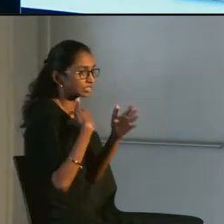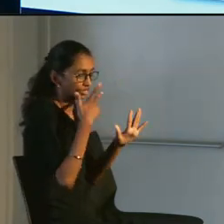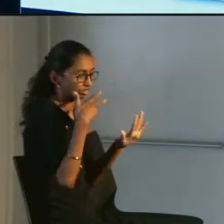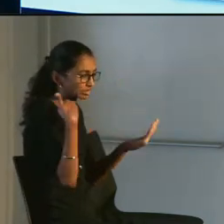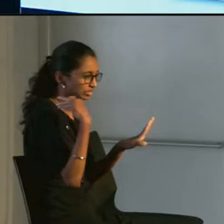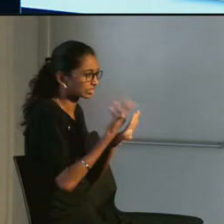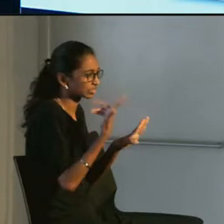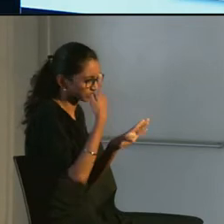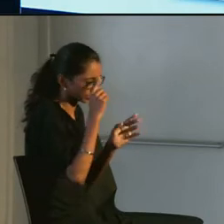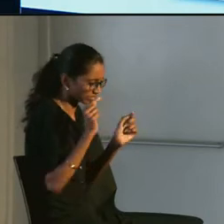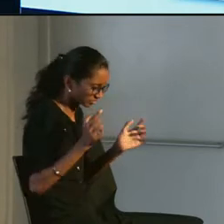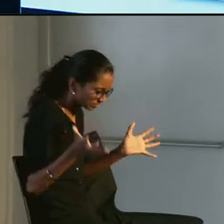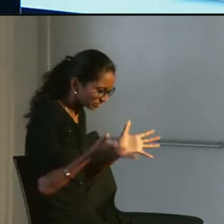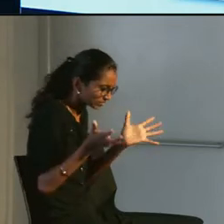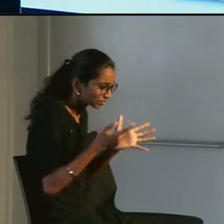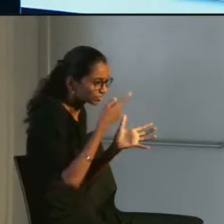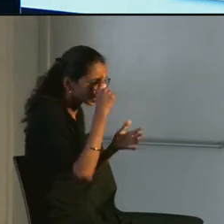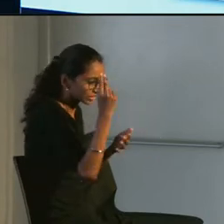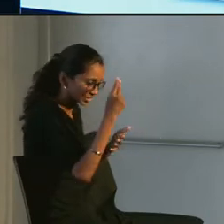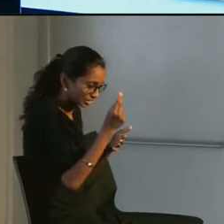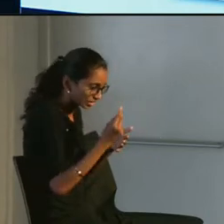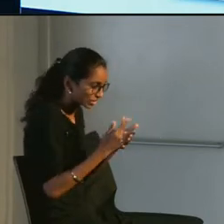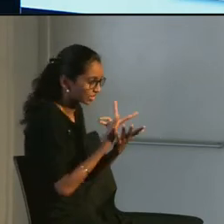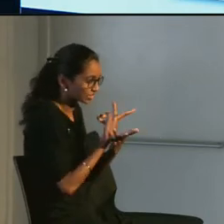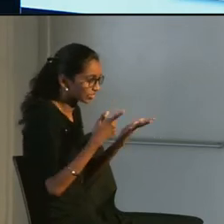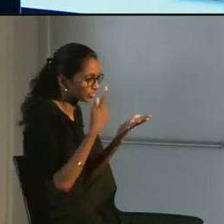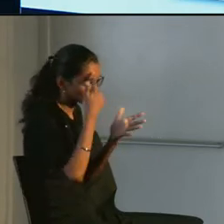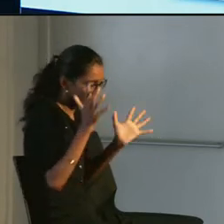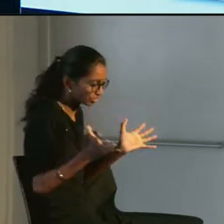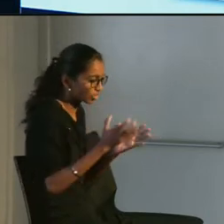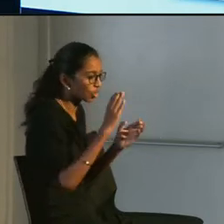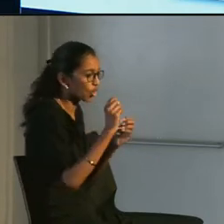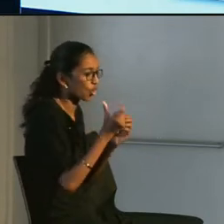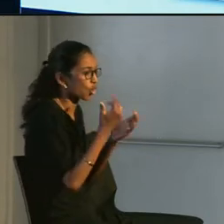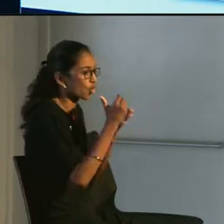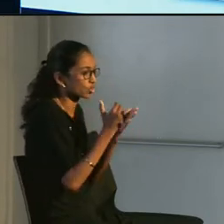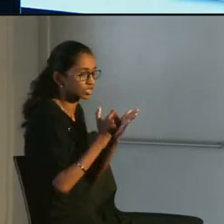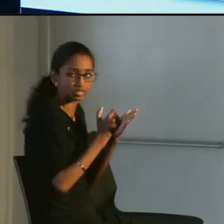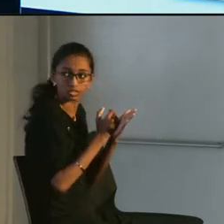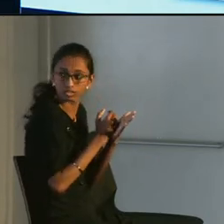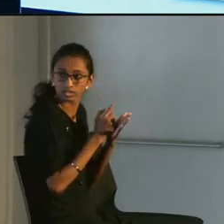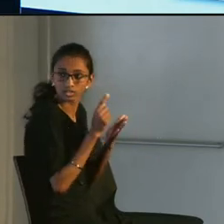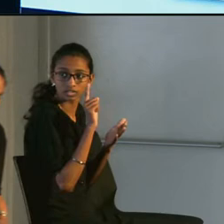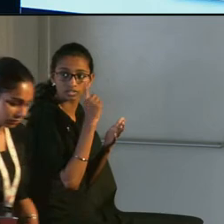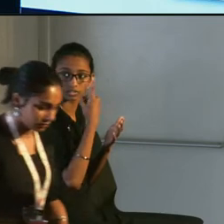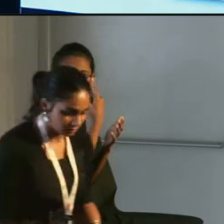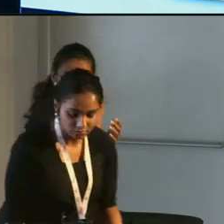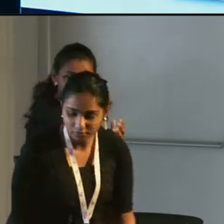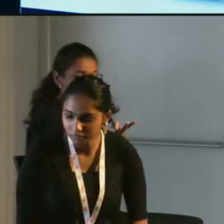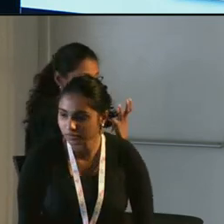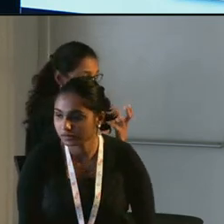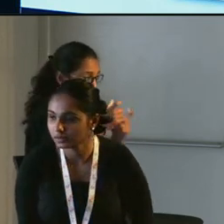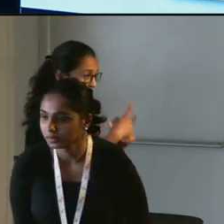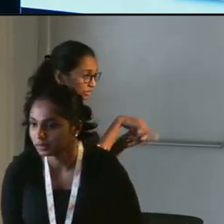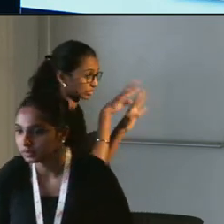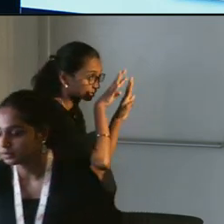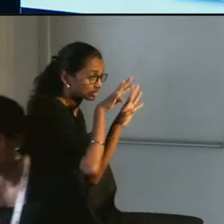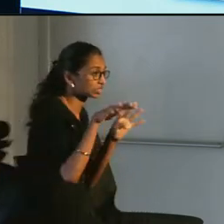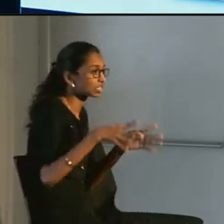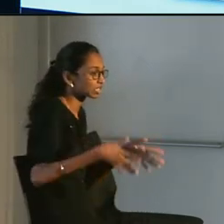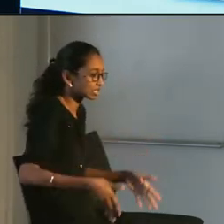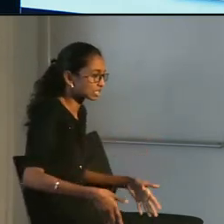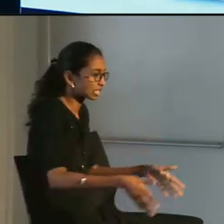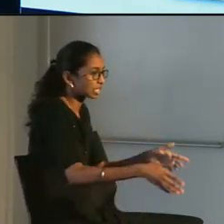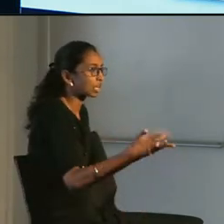triggering discourse, around designing methodologies to trigger discourse. For the first decade, it was primarily to draw attention to street harassment.